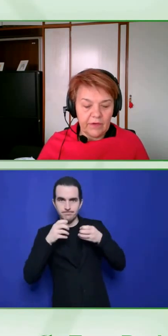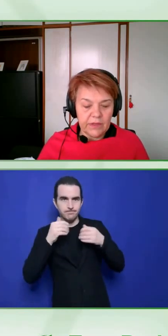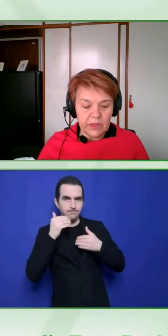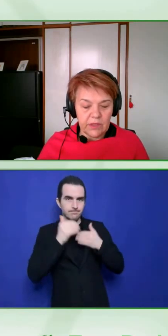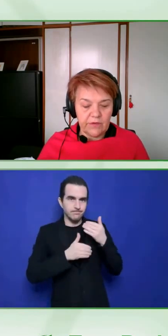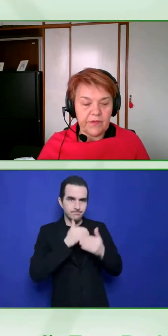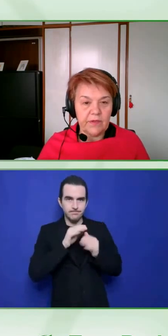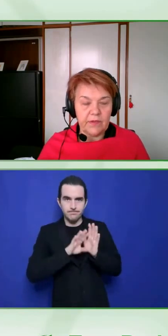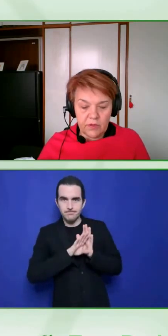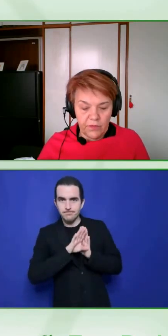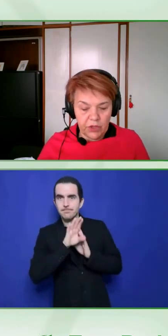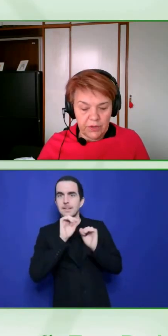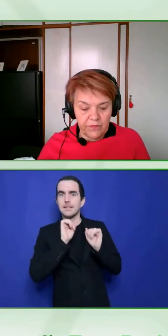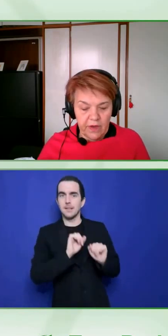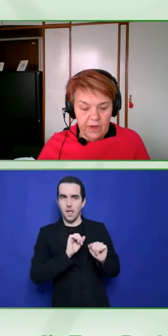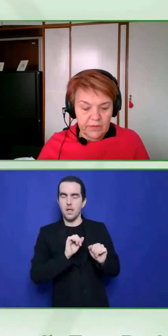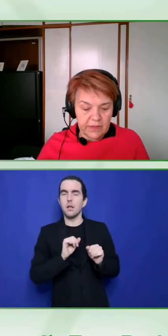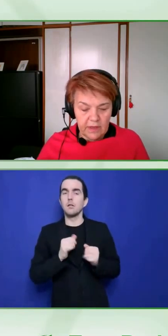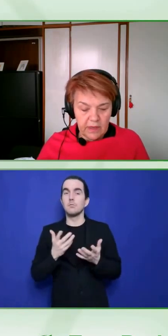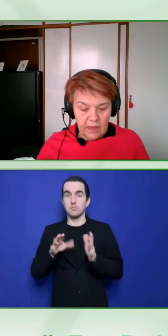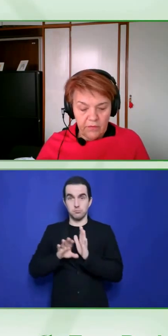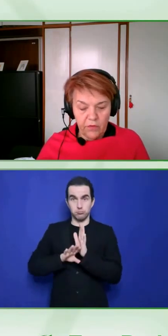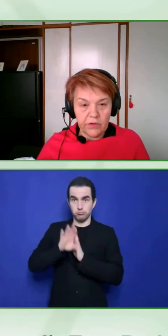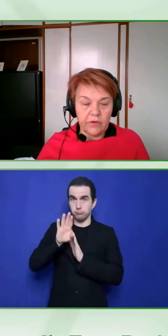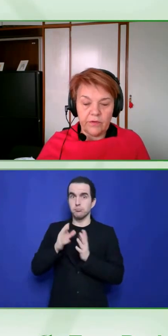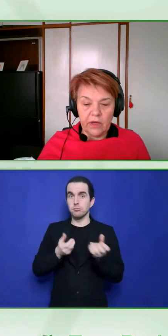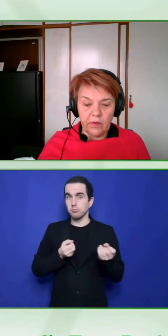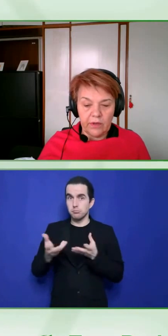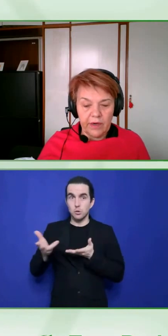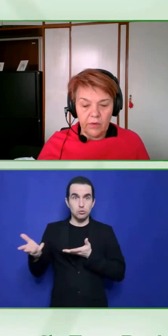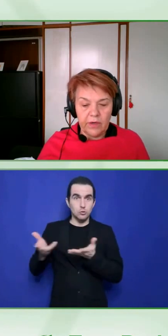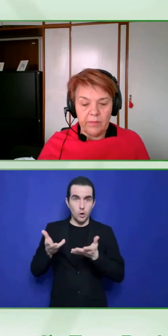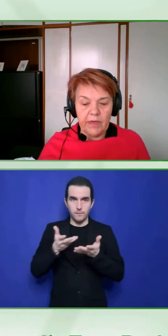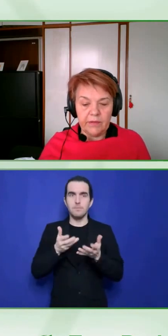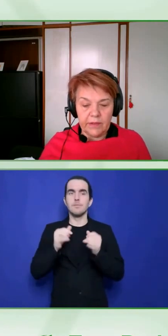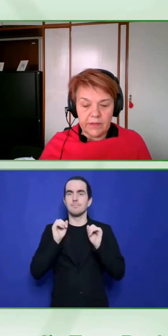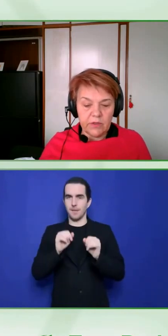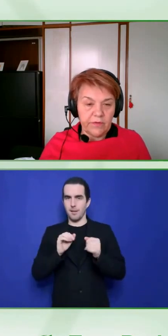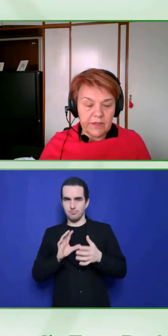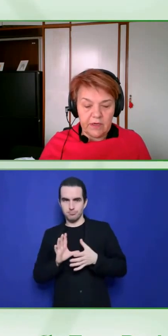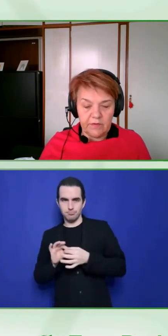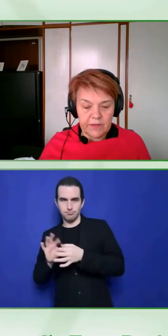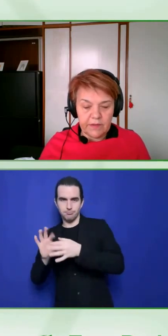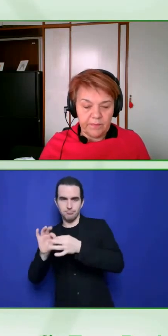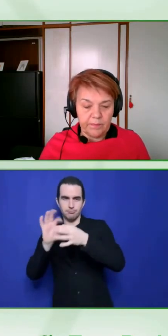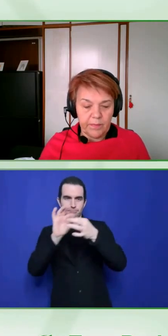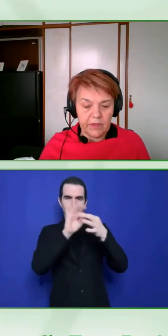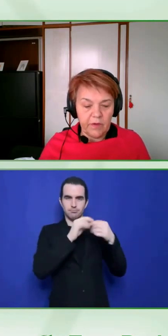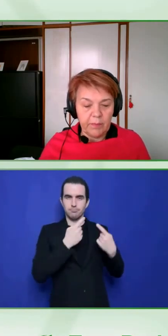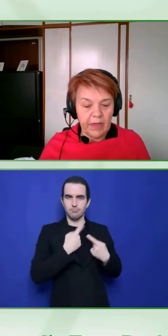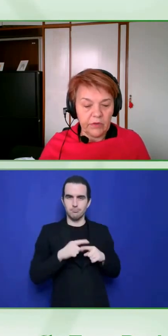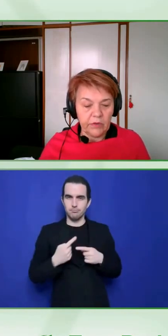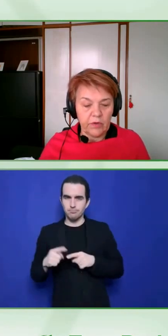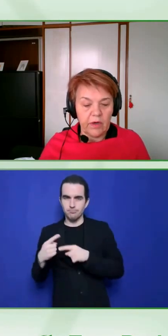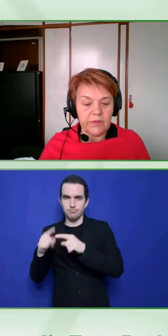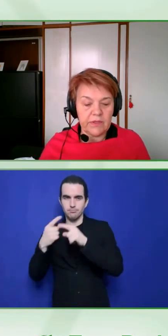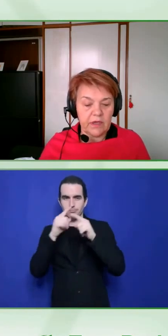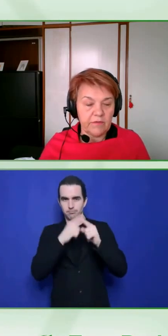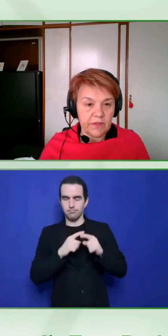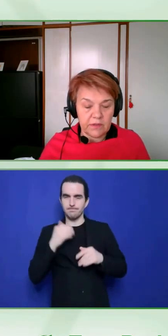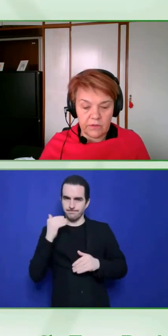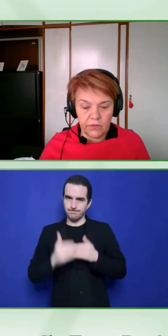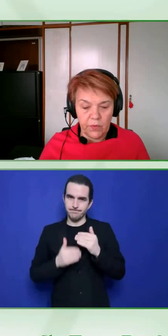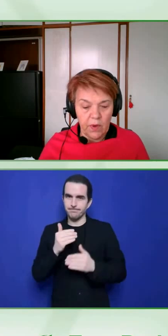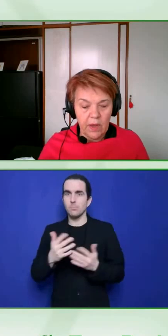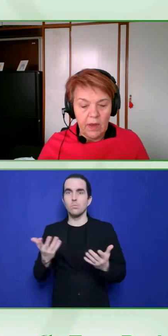We have reserved sufficient funds for the regular maintenance of the service, but we plan to grow